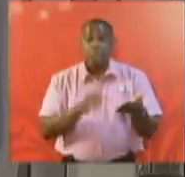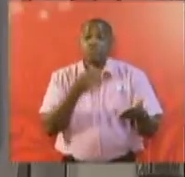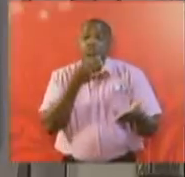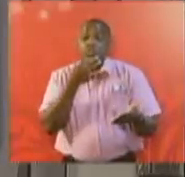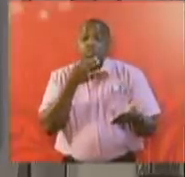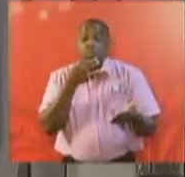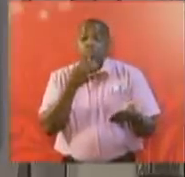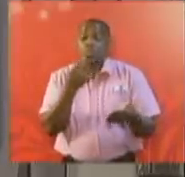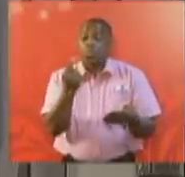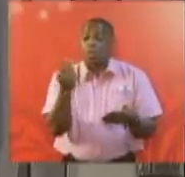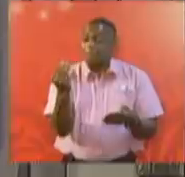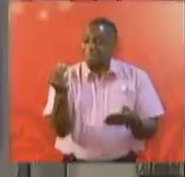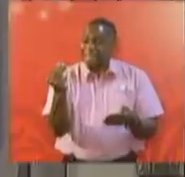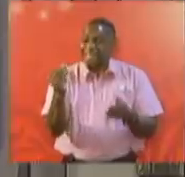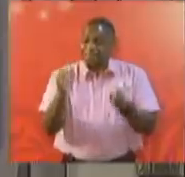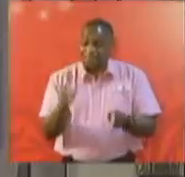sometime in the future.